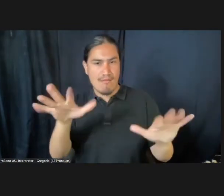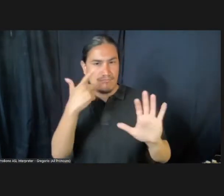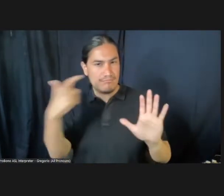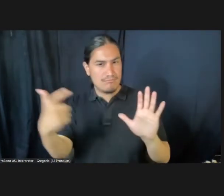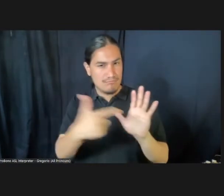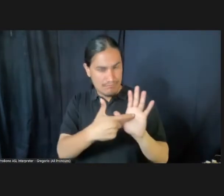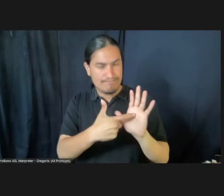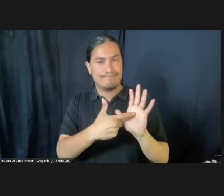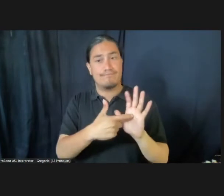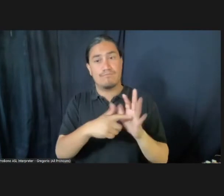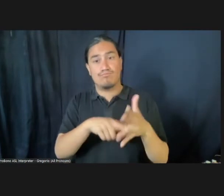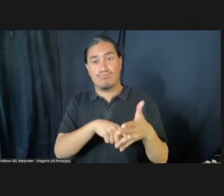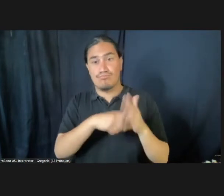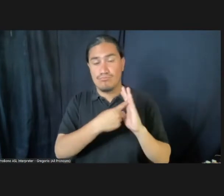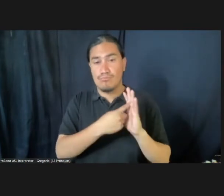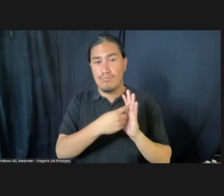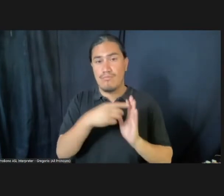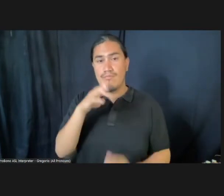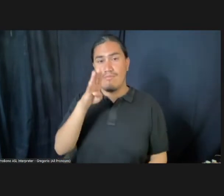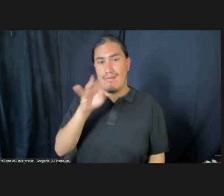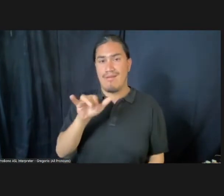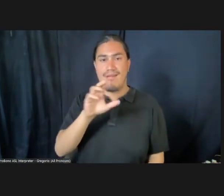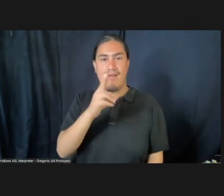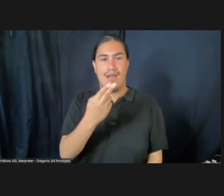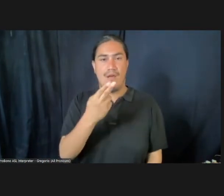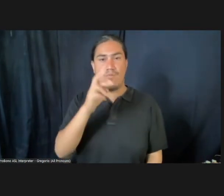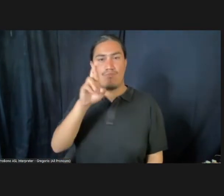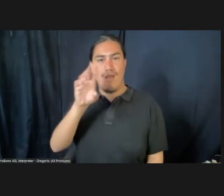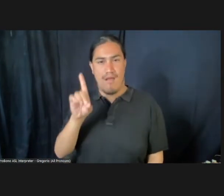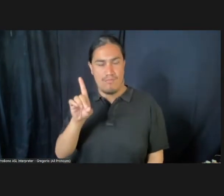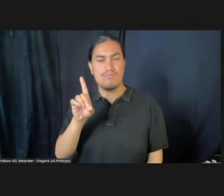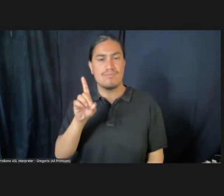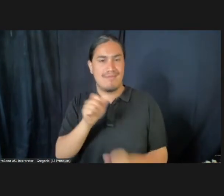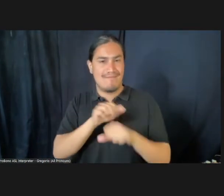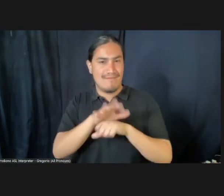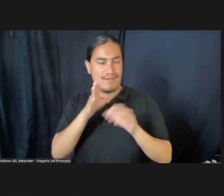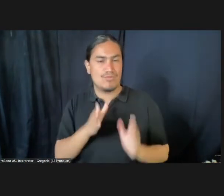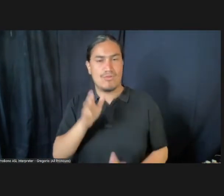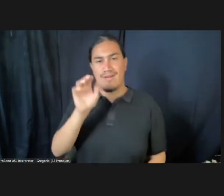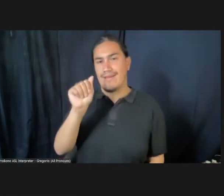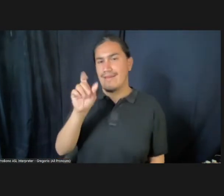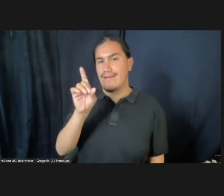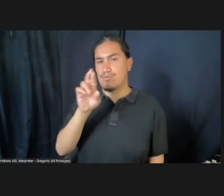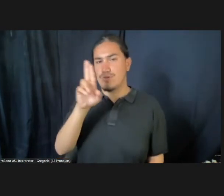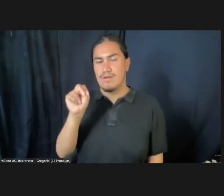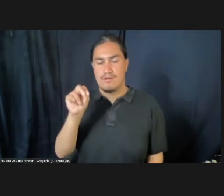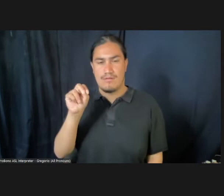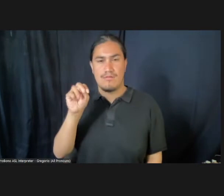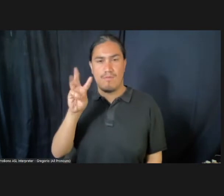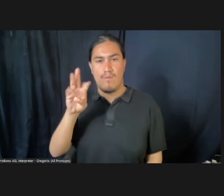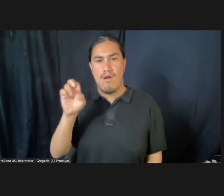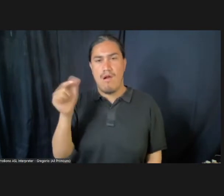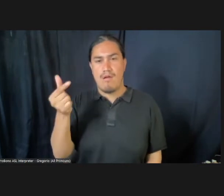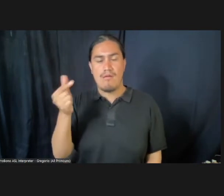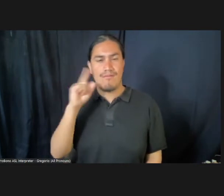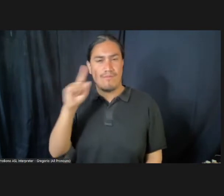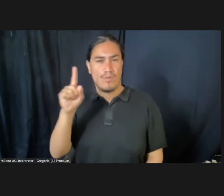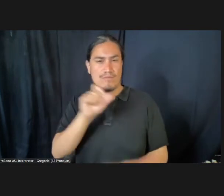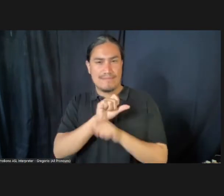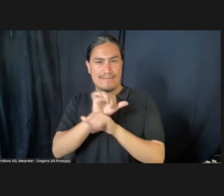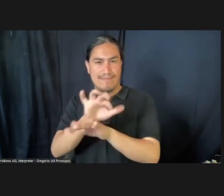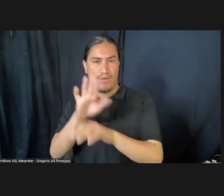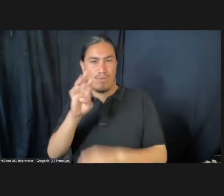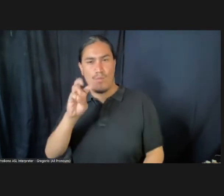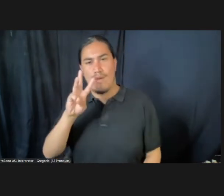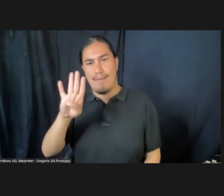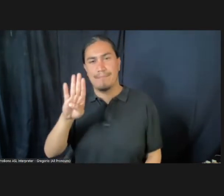originally created by HowlRound Advisory Council member Adrian Wong of Spiderweb Show.